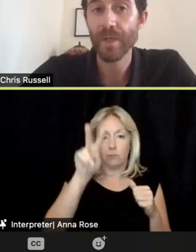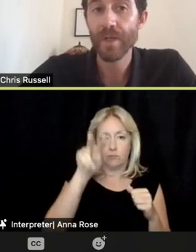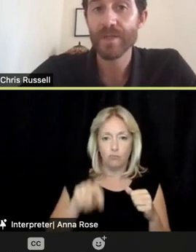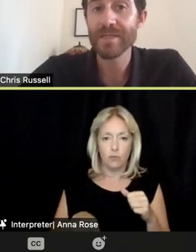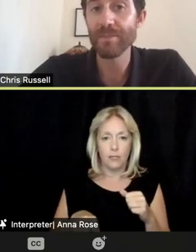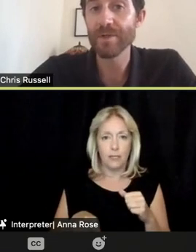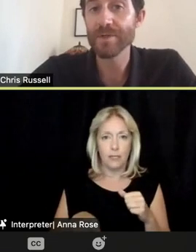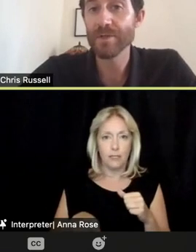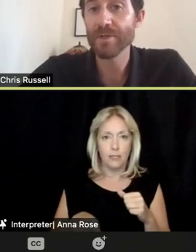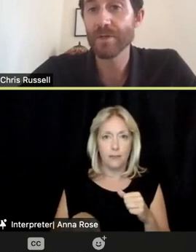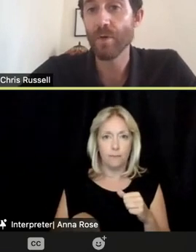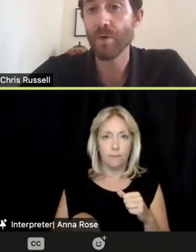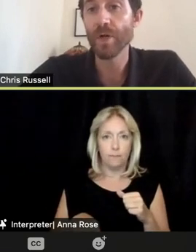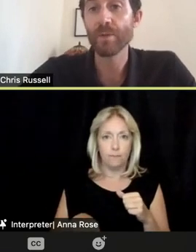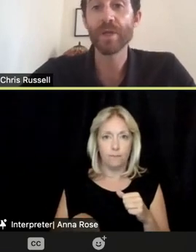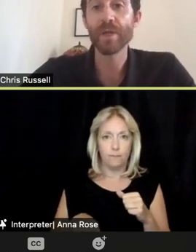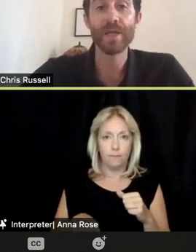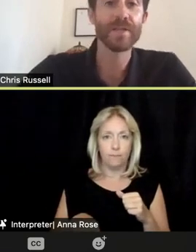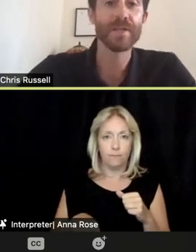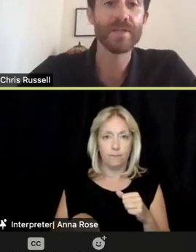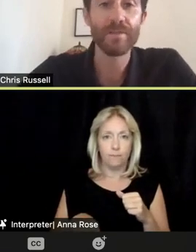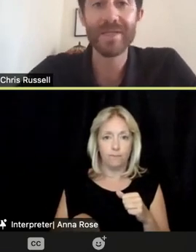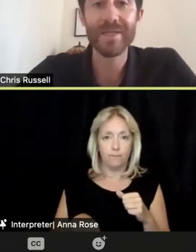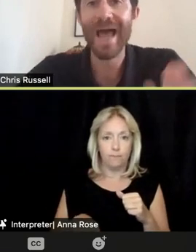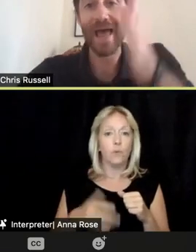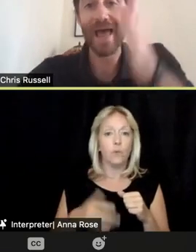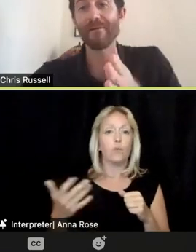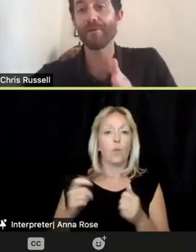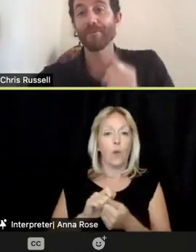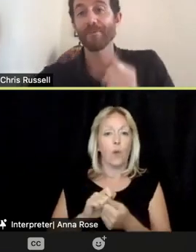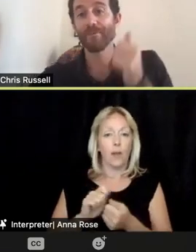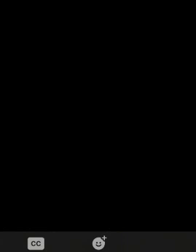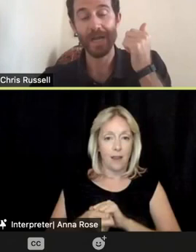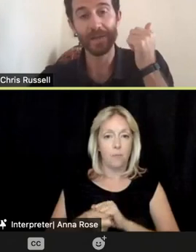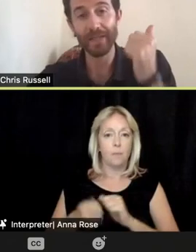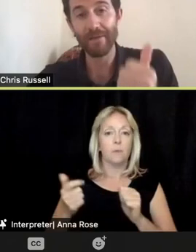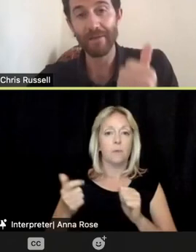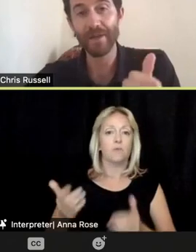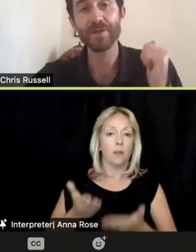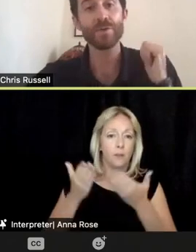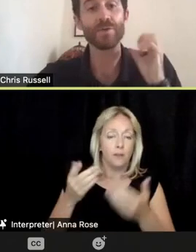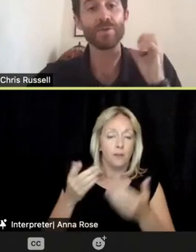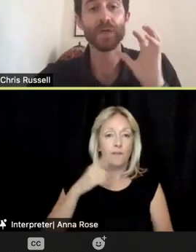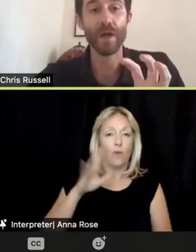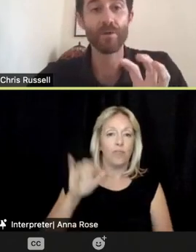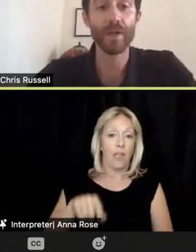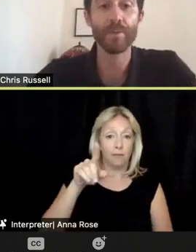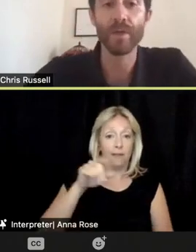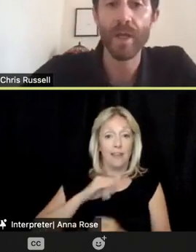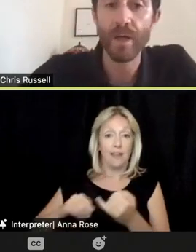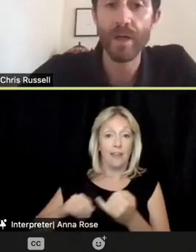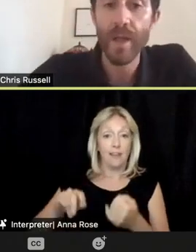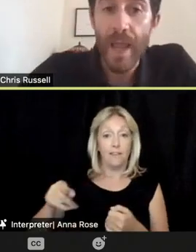adapting symbols or communication systems at that level for a child in late phase 2 who's a concrete